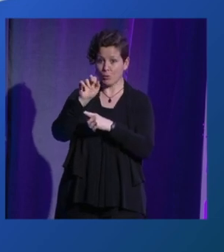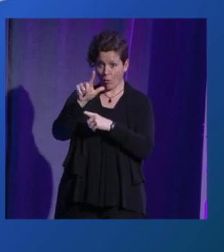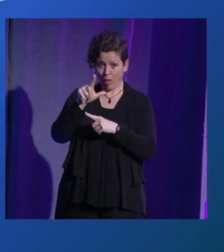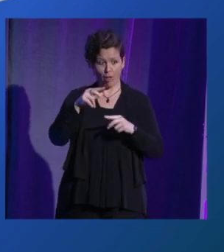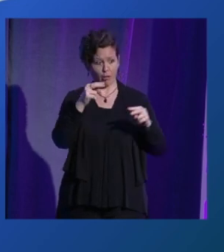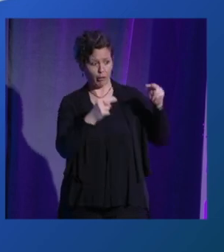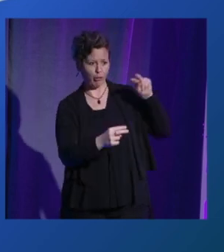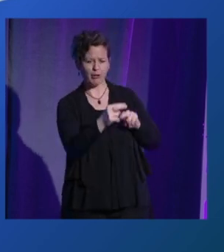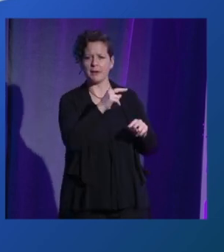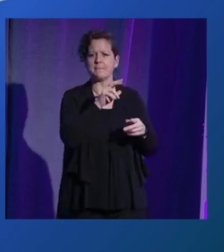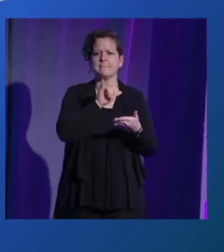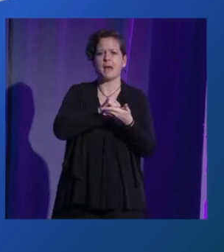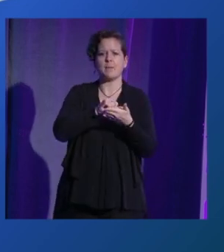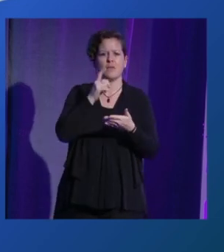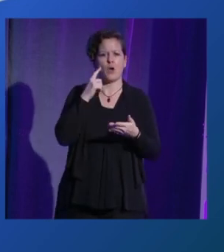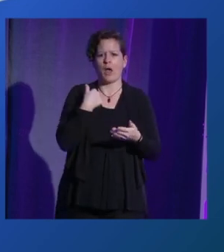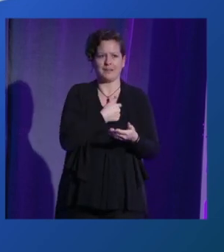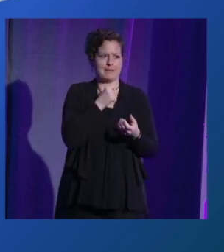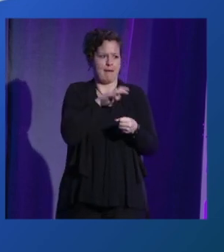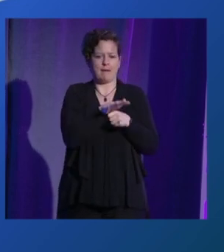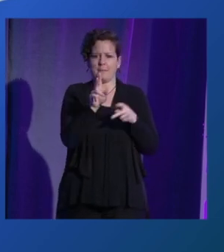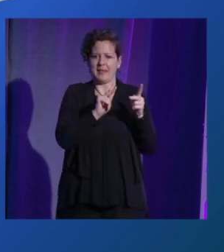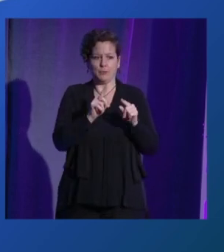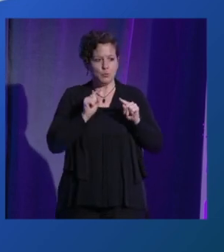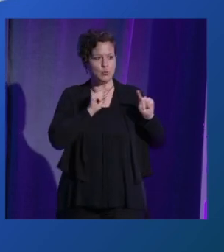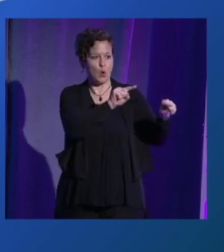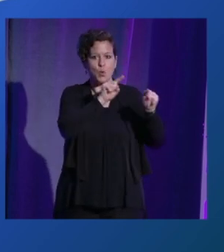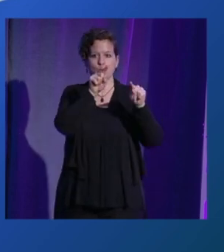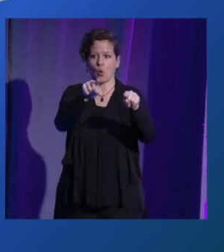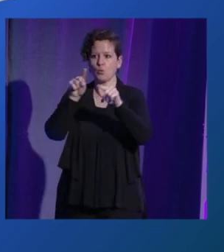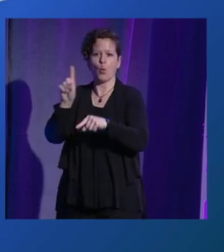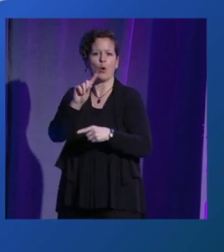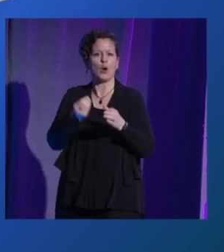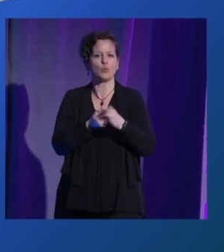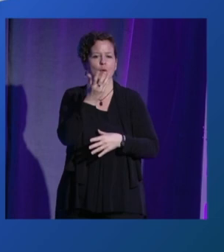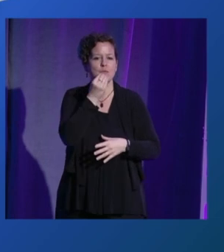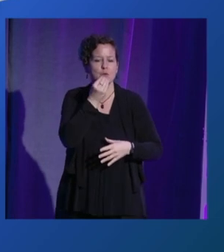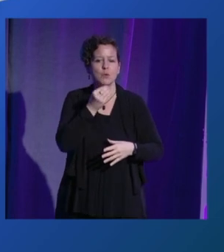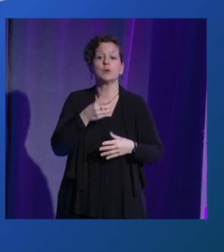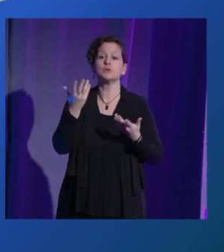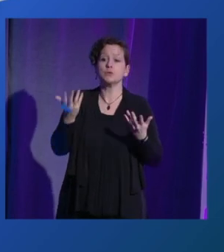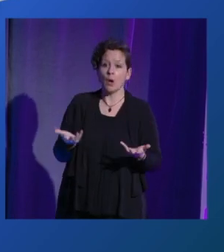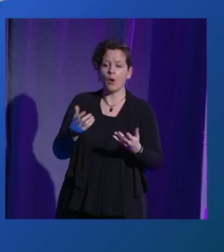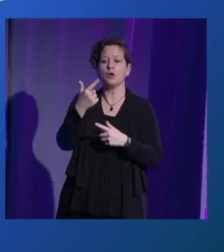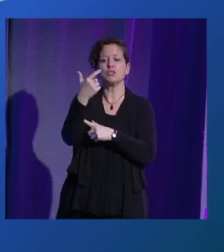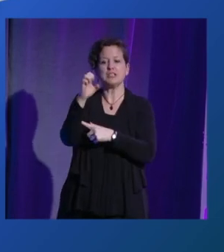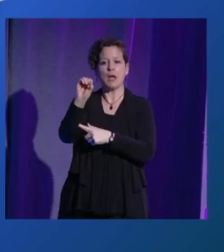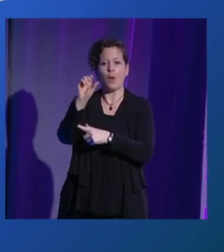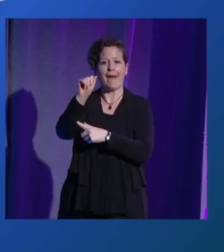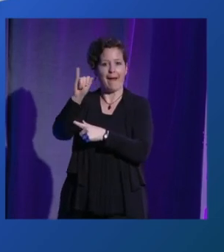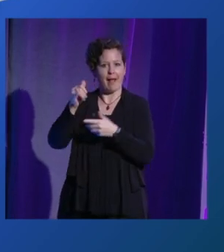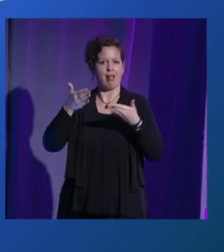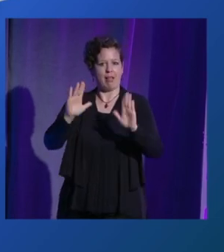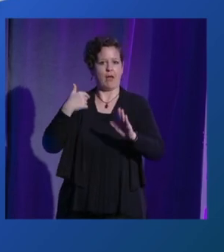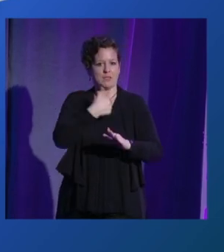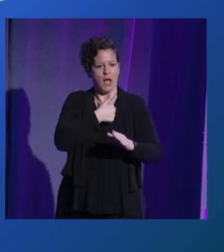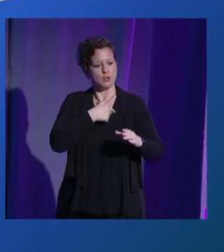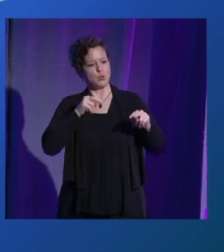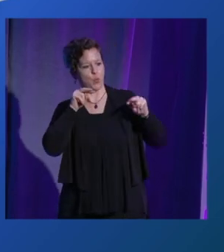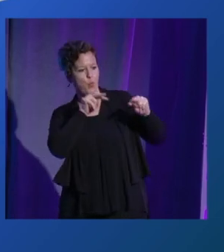have enough feet on the on the ground to do that and you know geospatial AI gives us all sorts of tools to monitor for